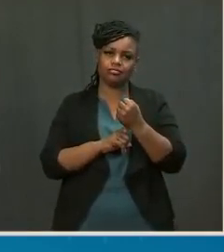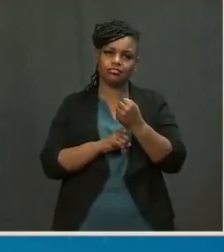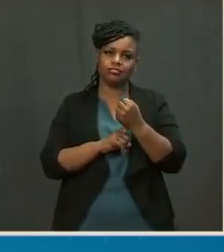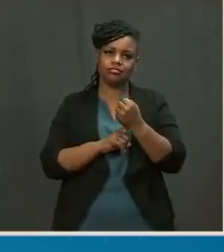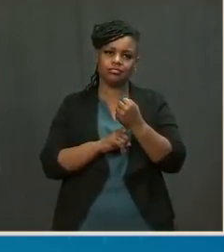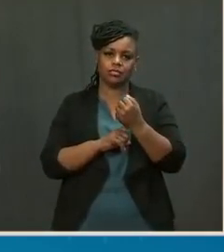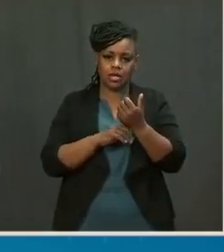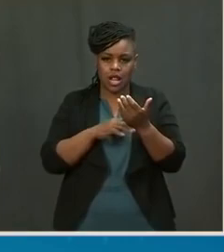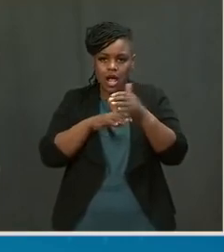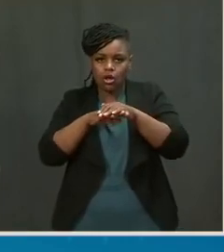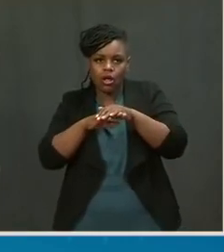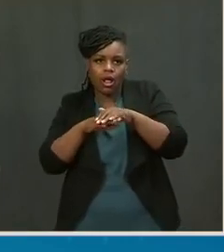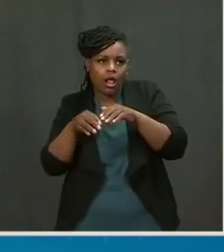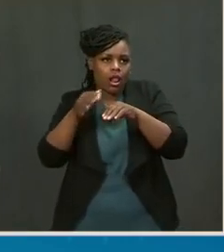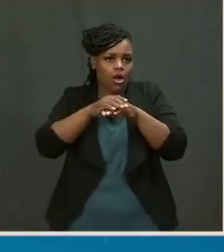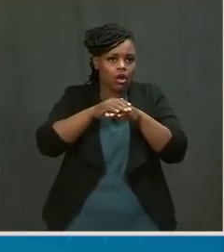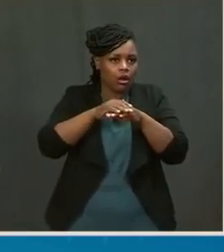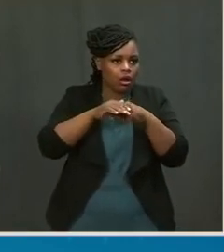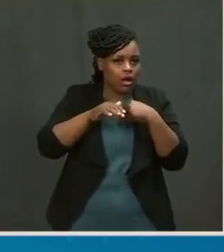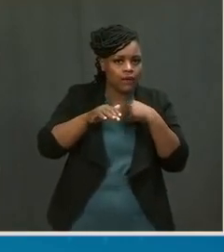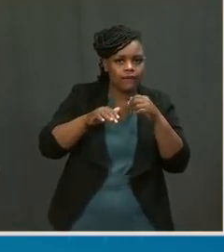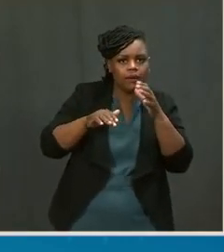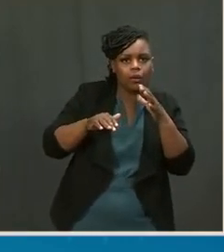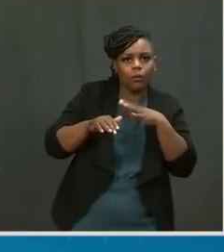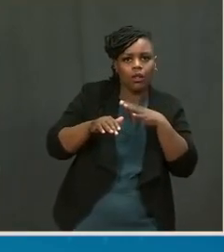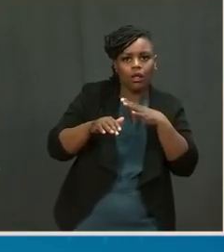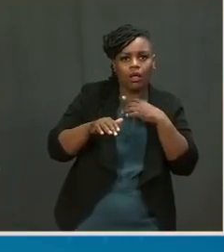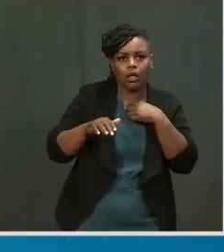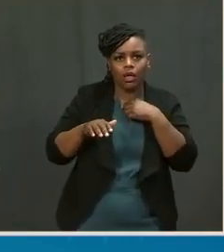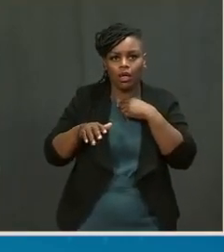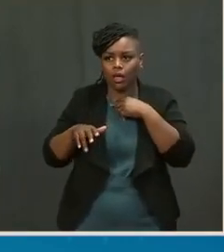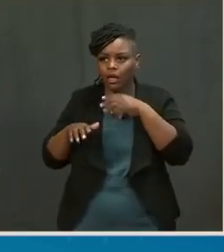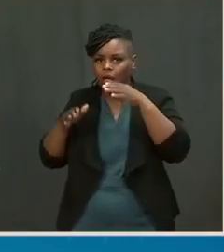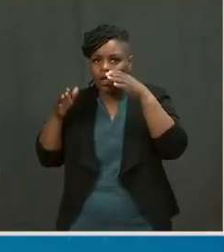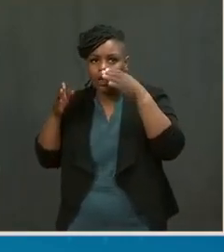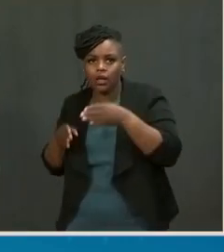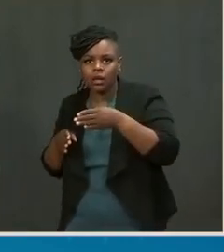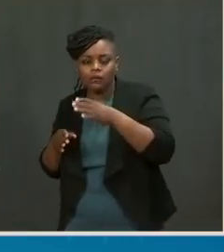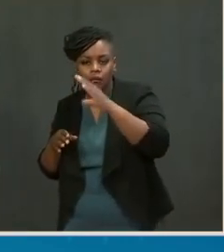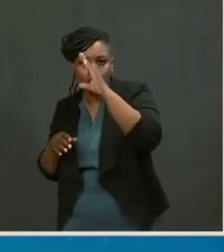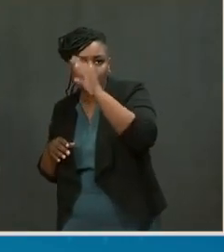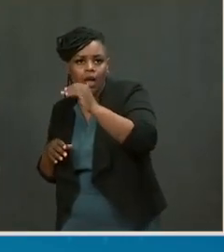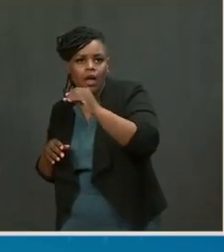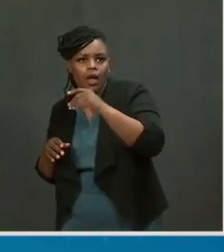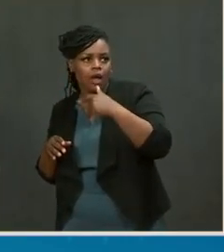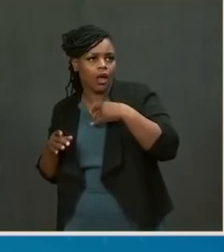site, had me wondering many times if this was a good idea.